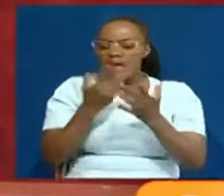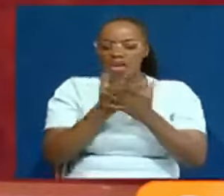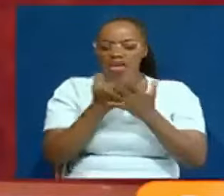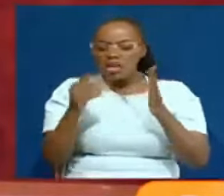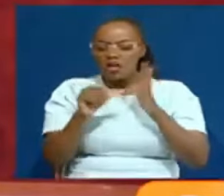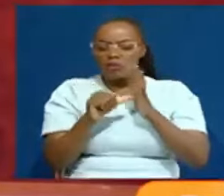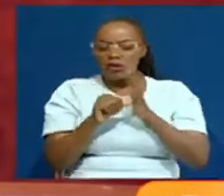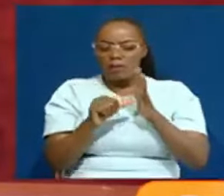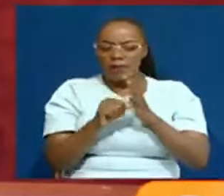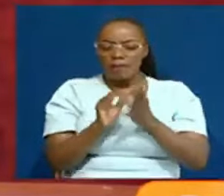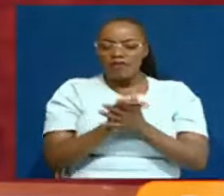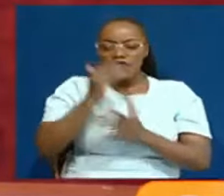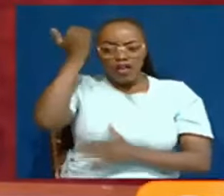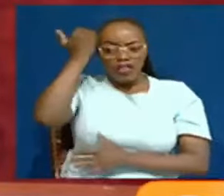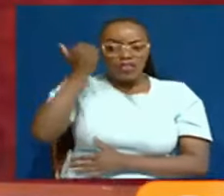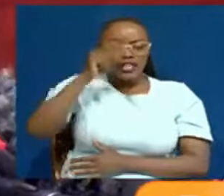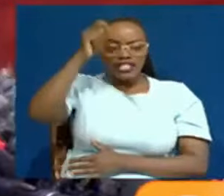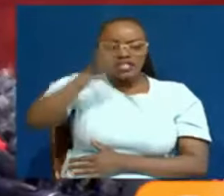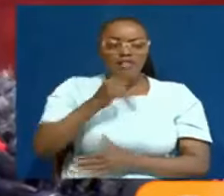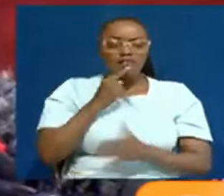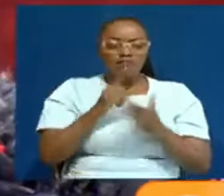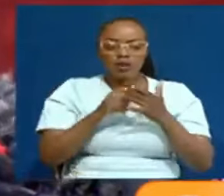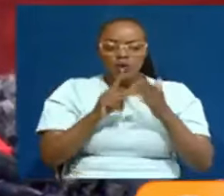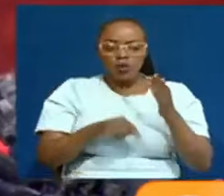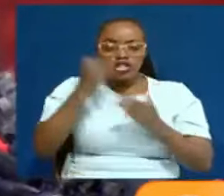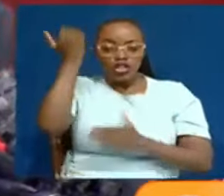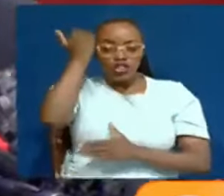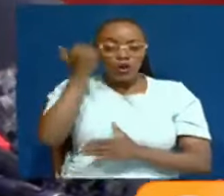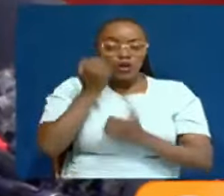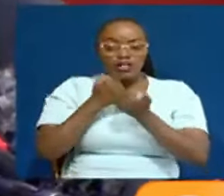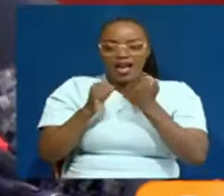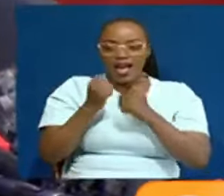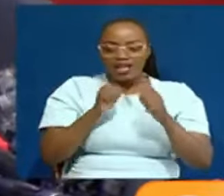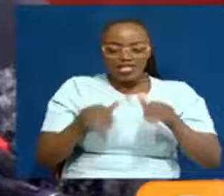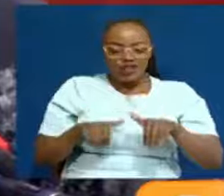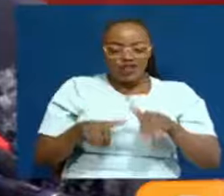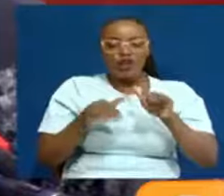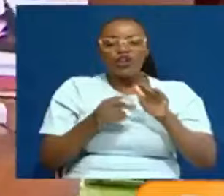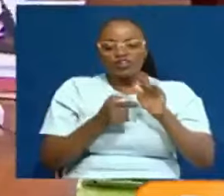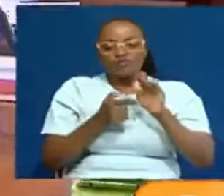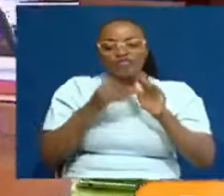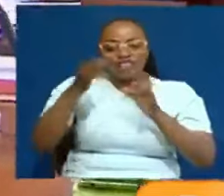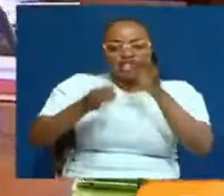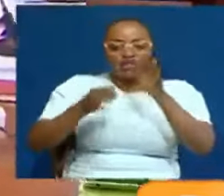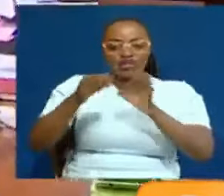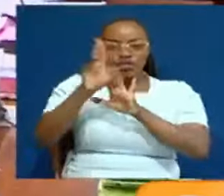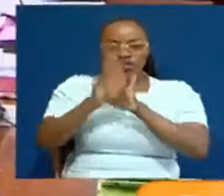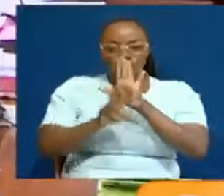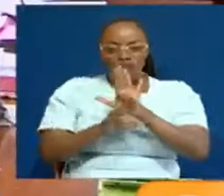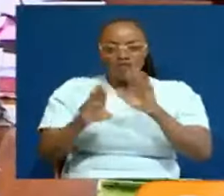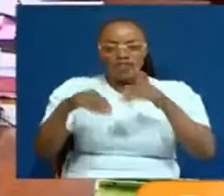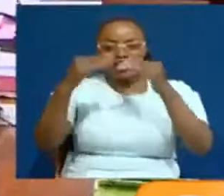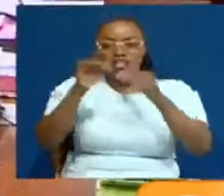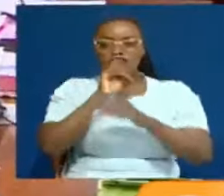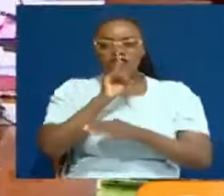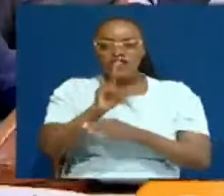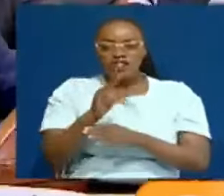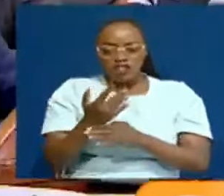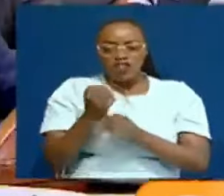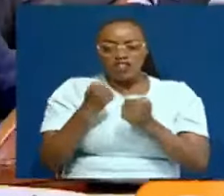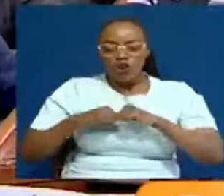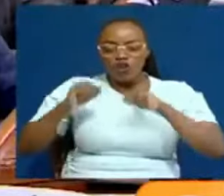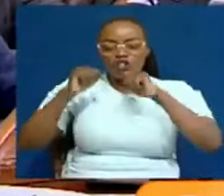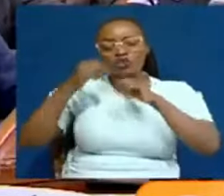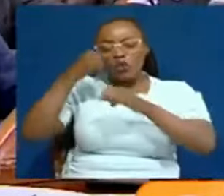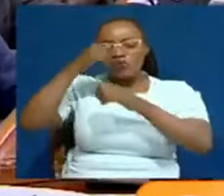flag. The judges further stating that the court acted within judicial rules in issuing orders beyond official